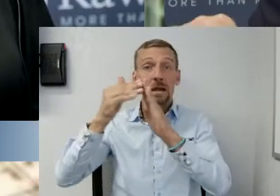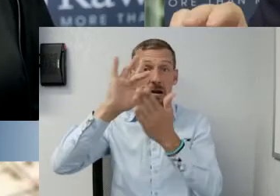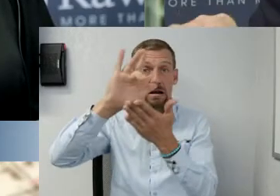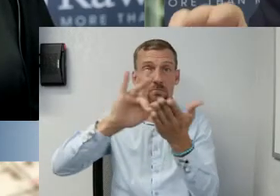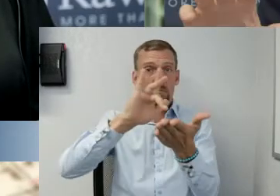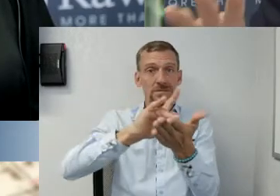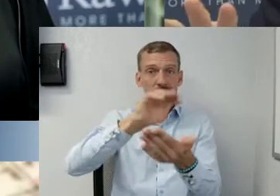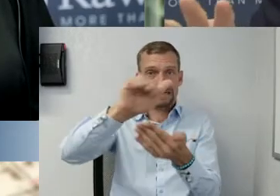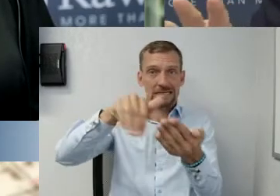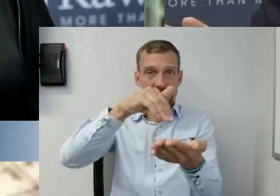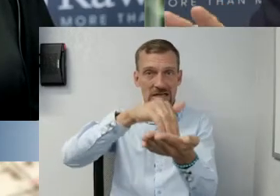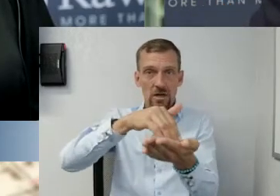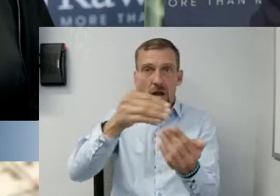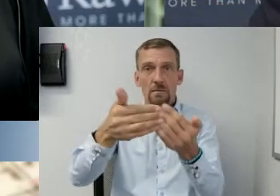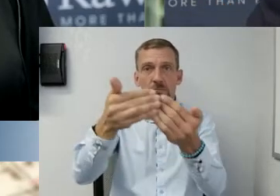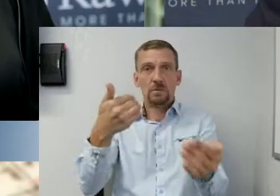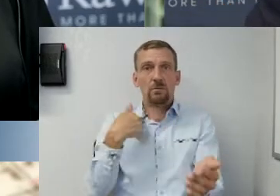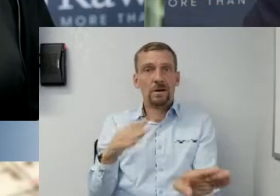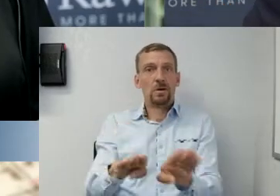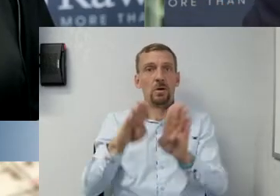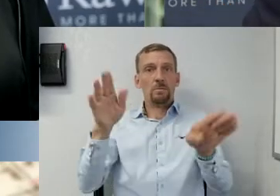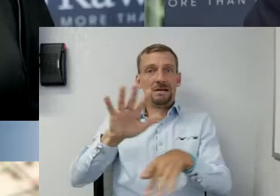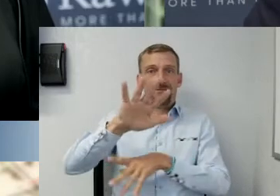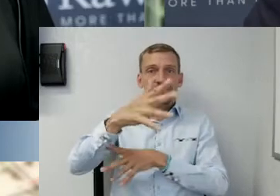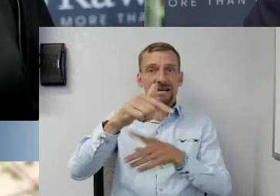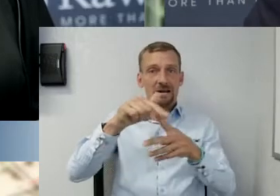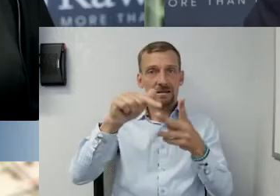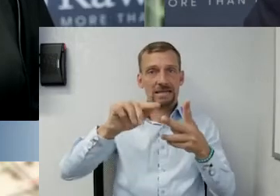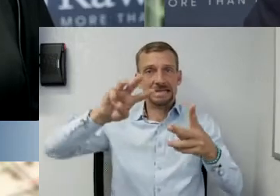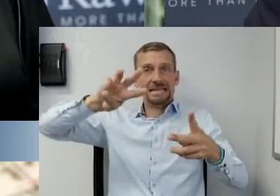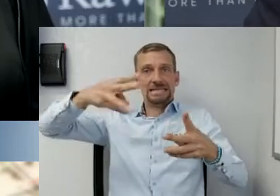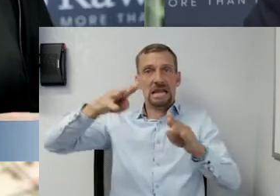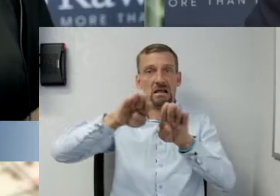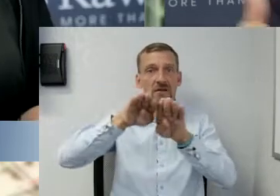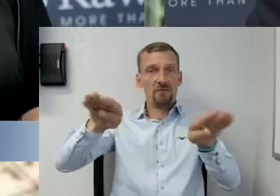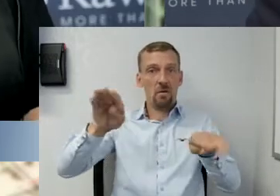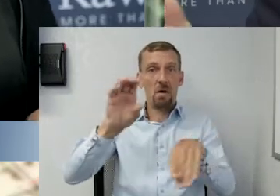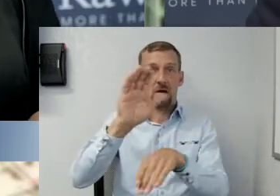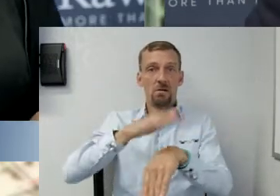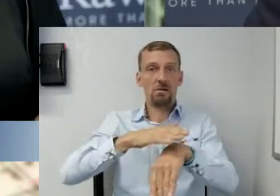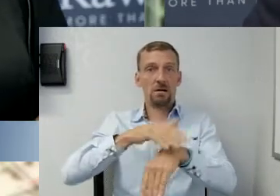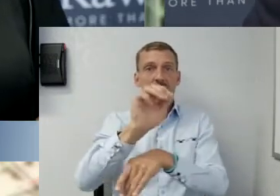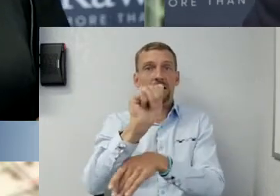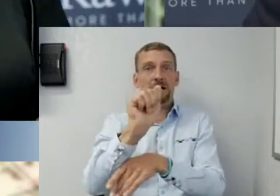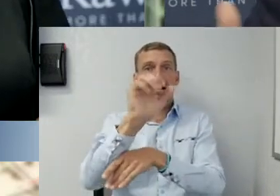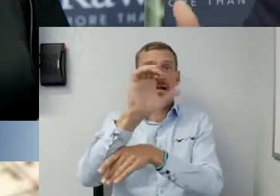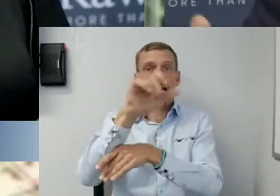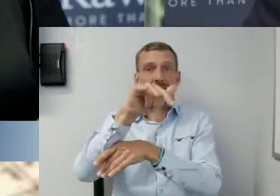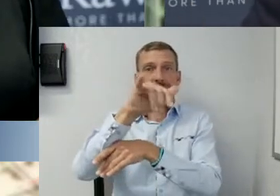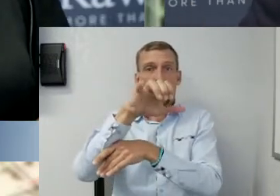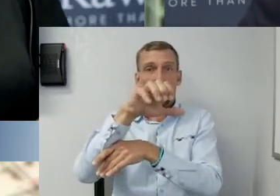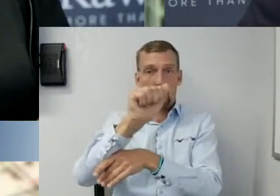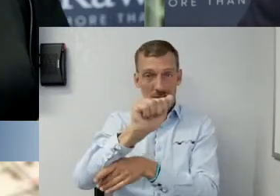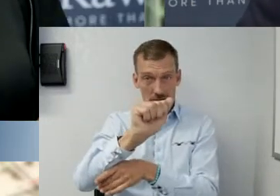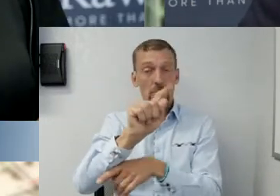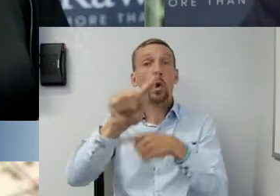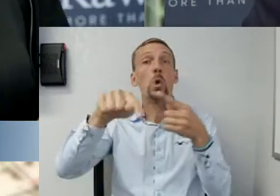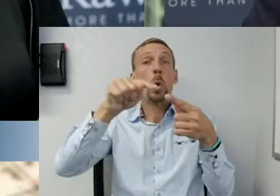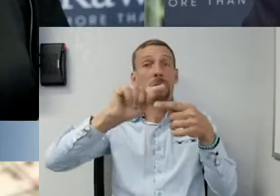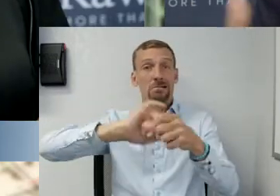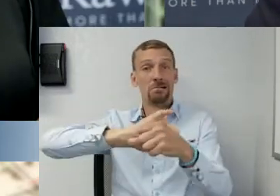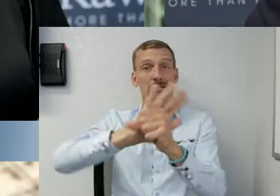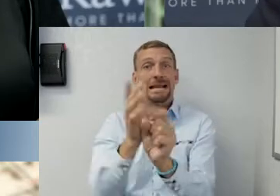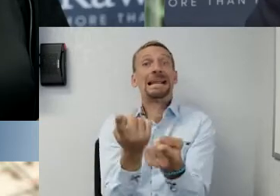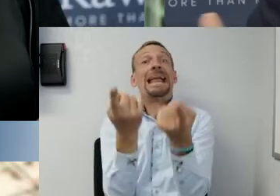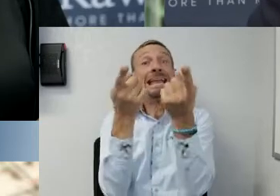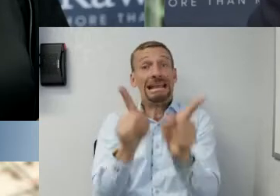before we opened up the 5th and 6th floors of the Kaweah wing, which happened after the pandemic had broken out here, but